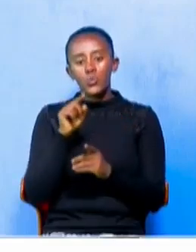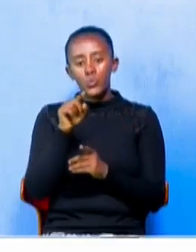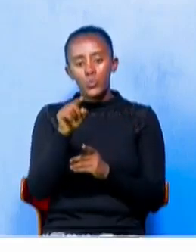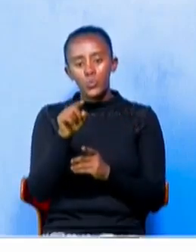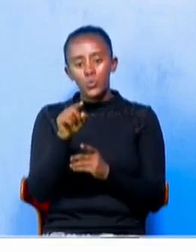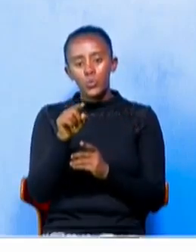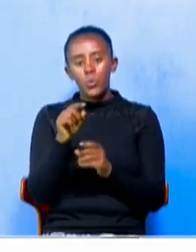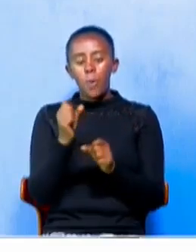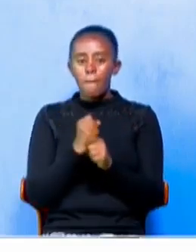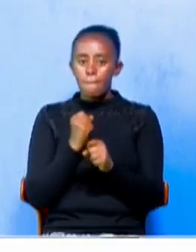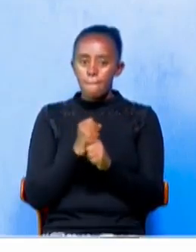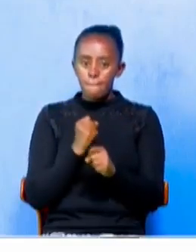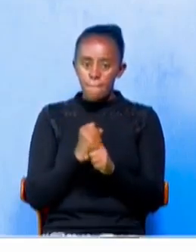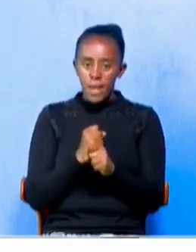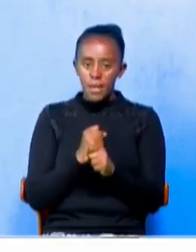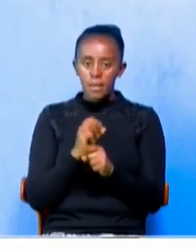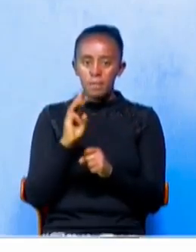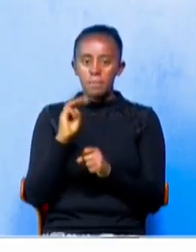make